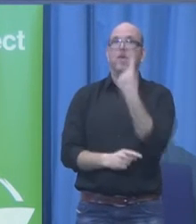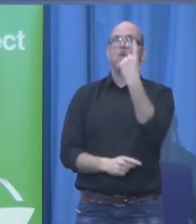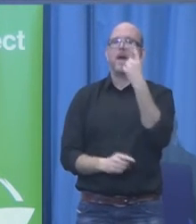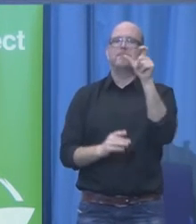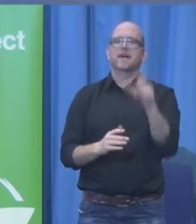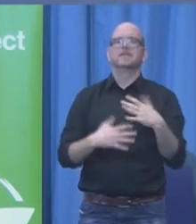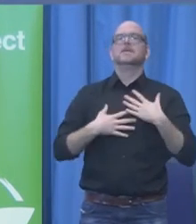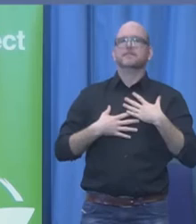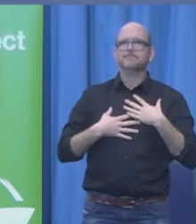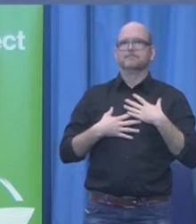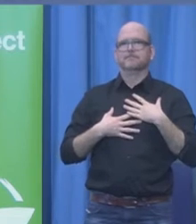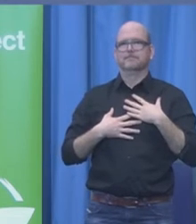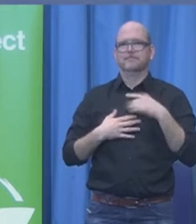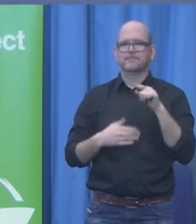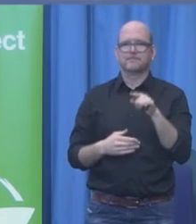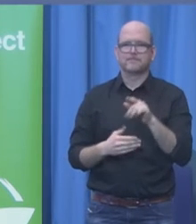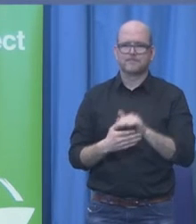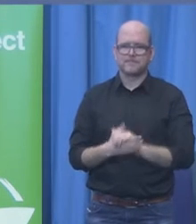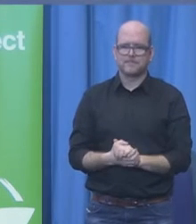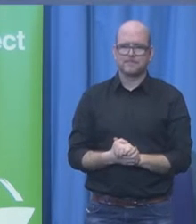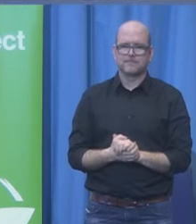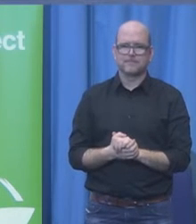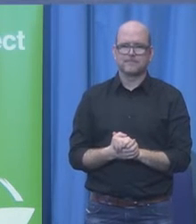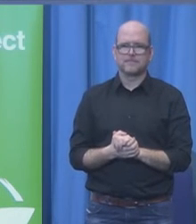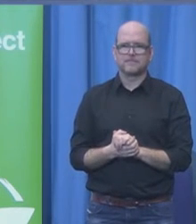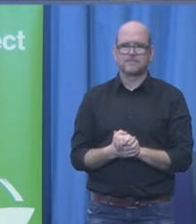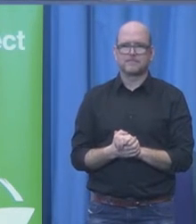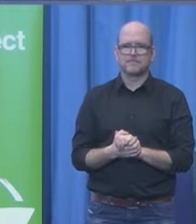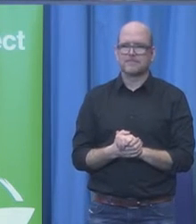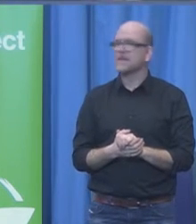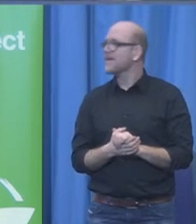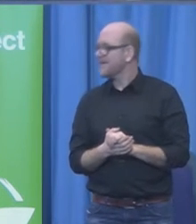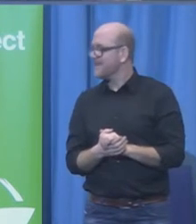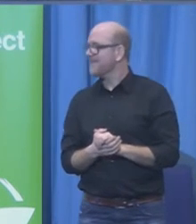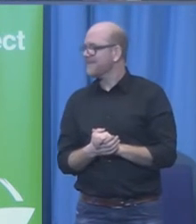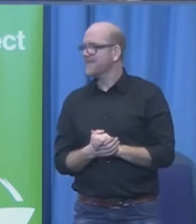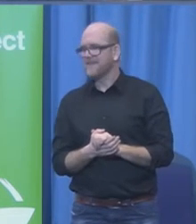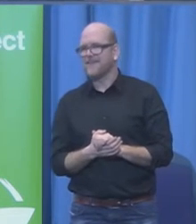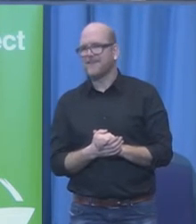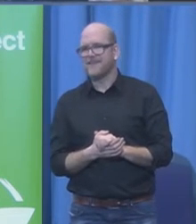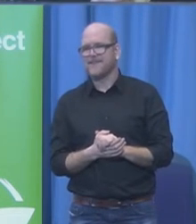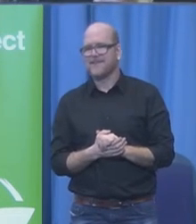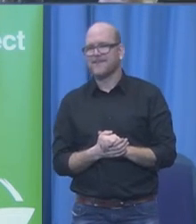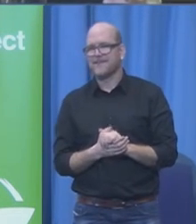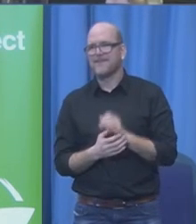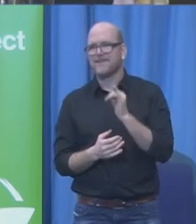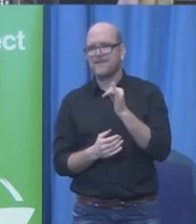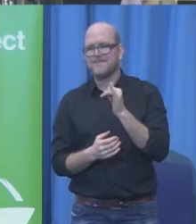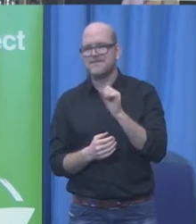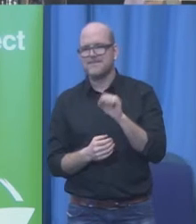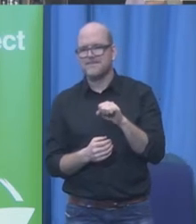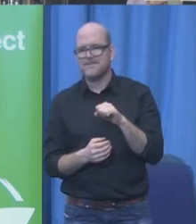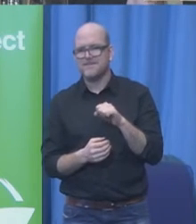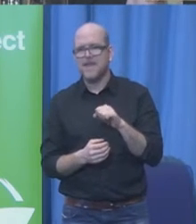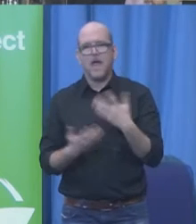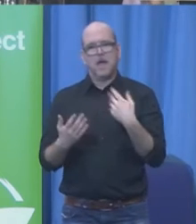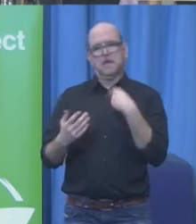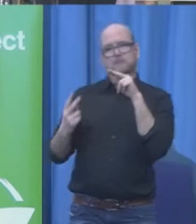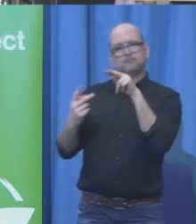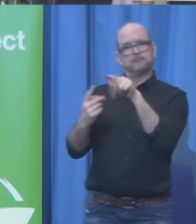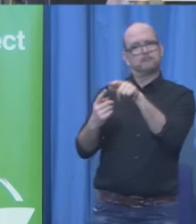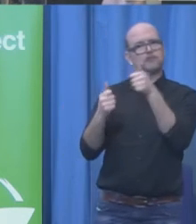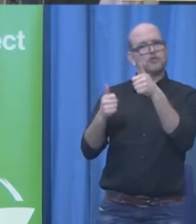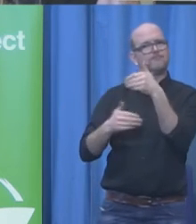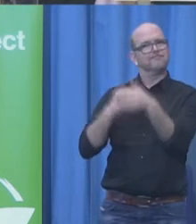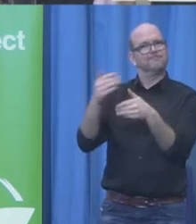disabilities and the job opportunities that are there if people with disabilities succeed in getting through the interview